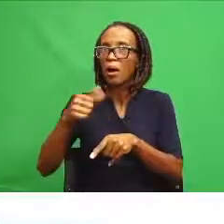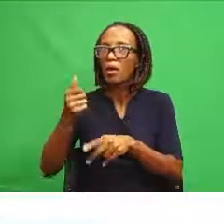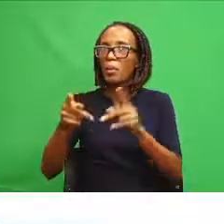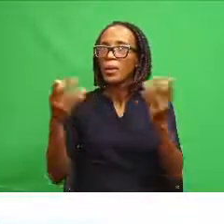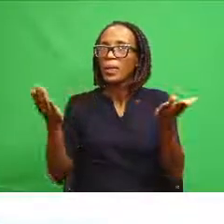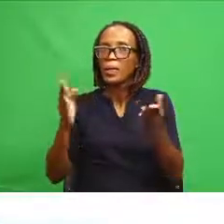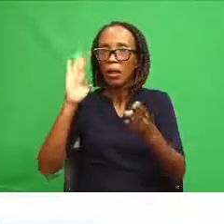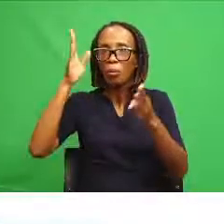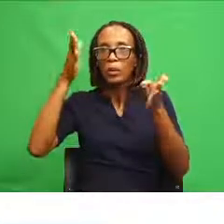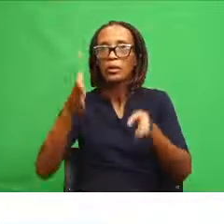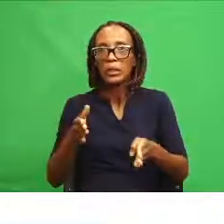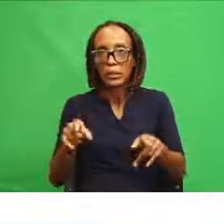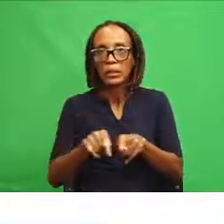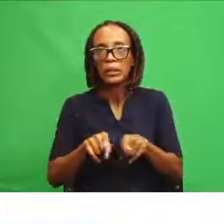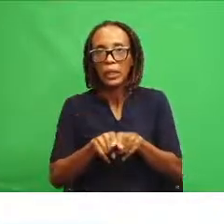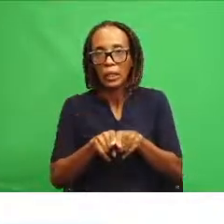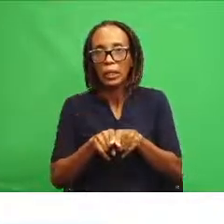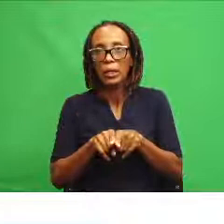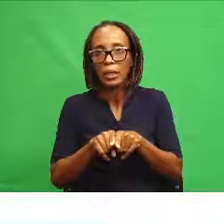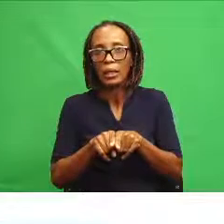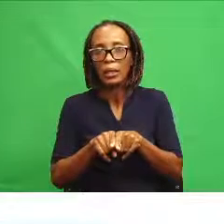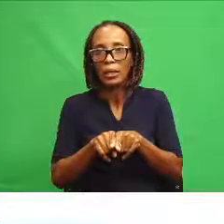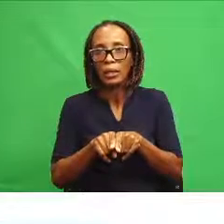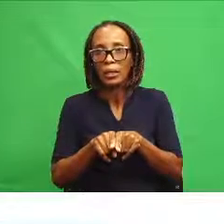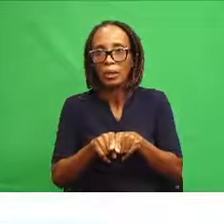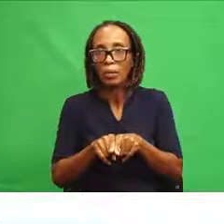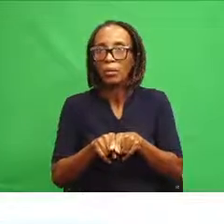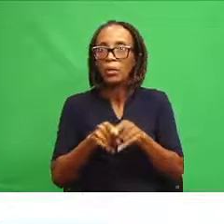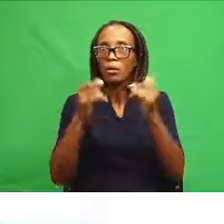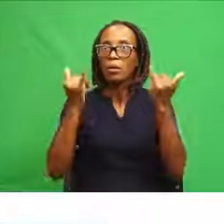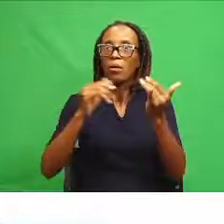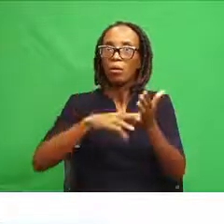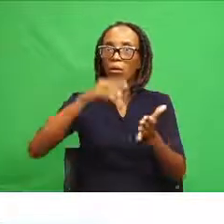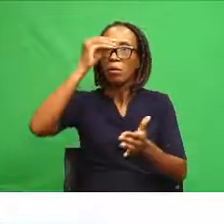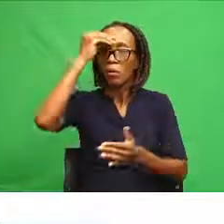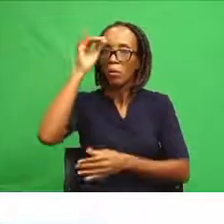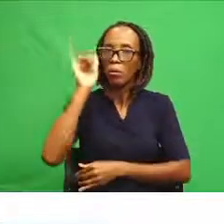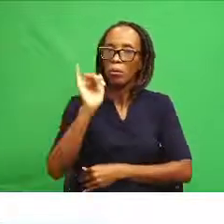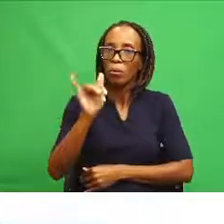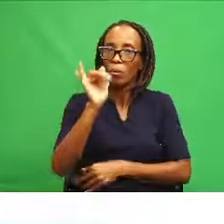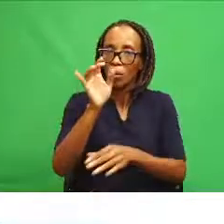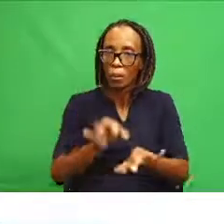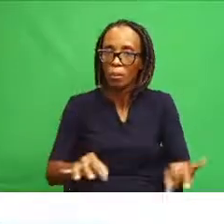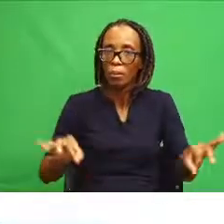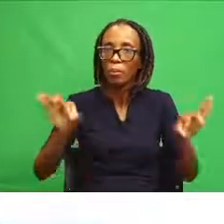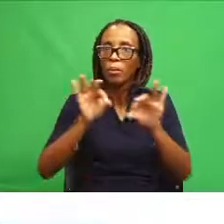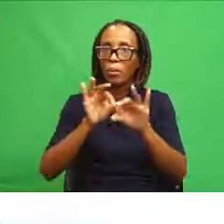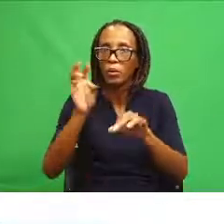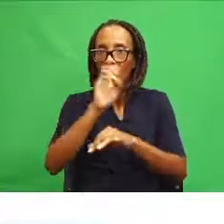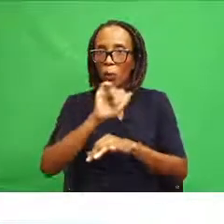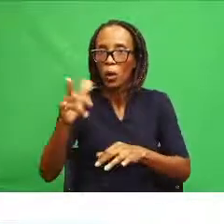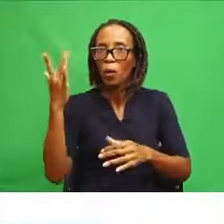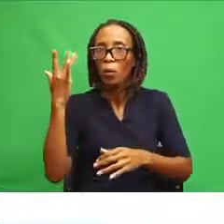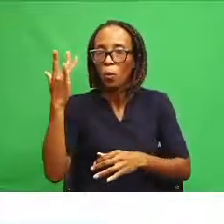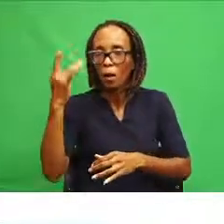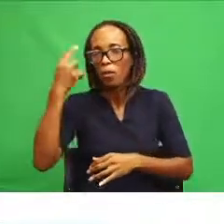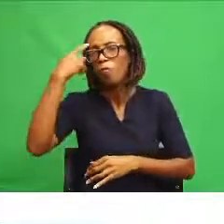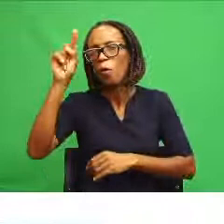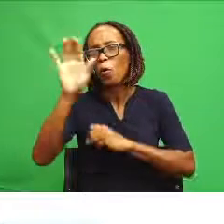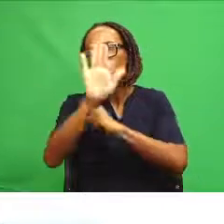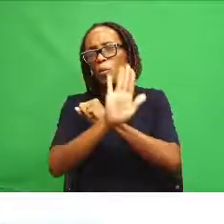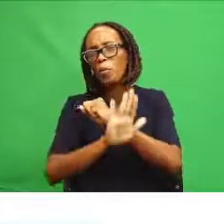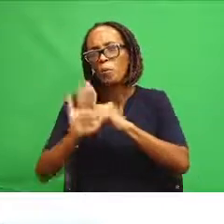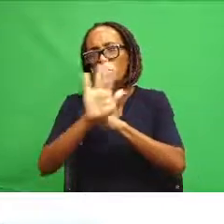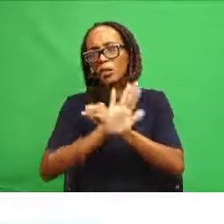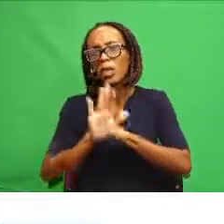webinar. The importance of making a will, and it's not that you are going to die, but basically it's to take care of your assets when